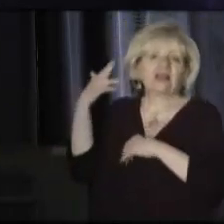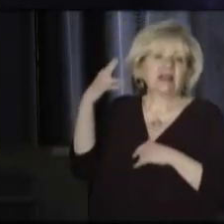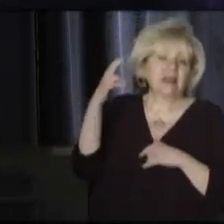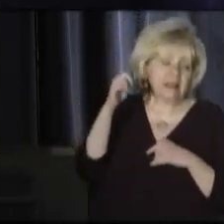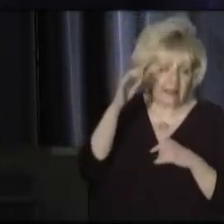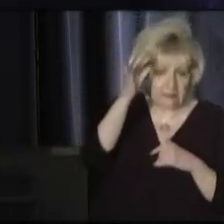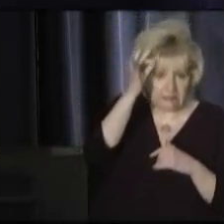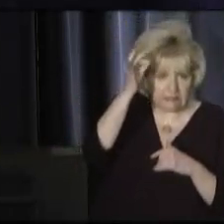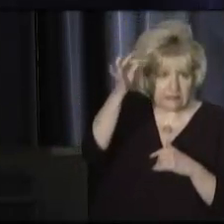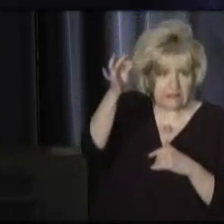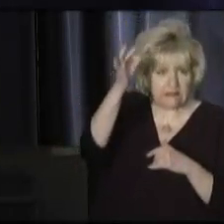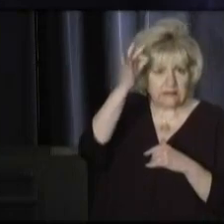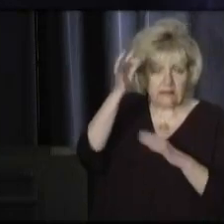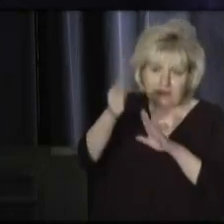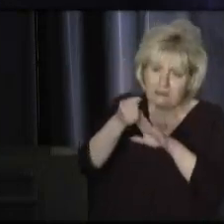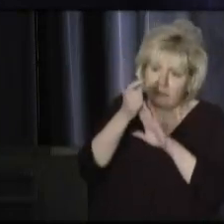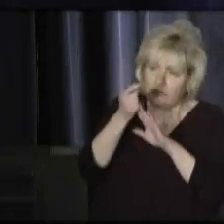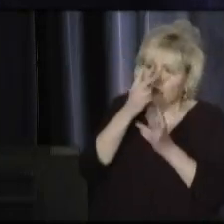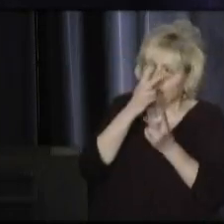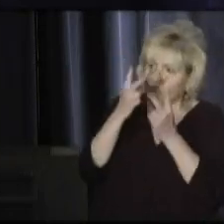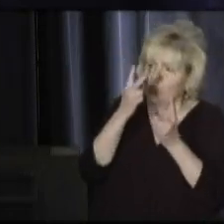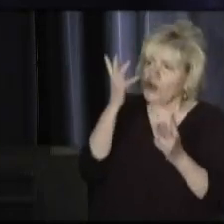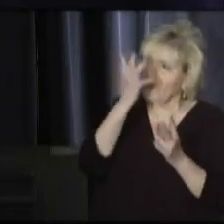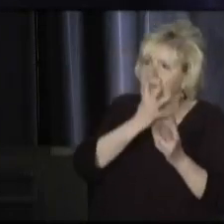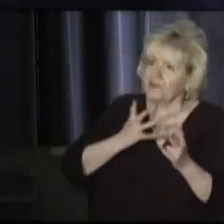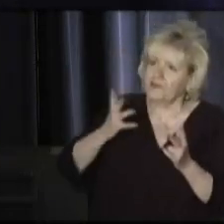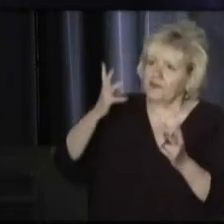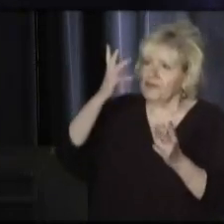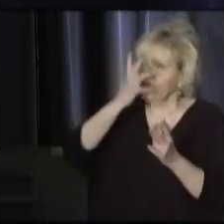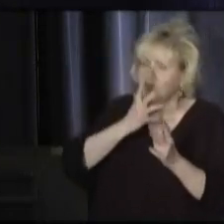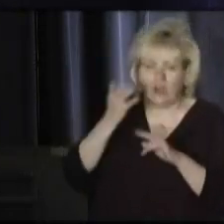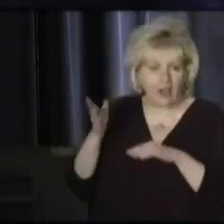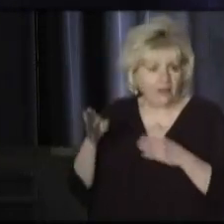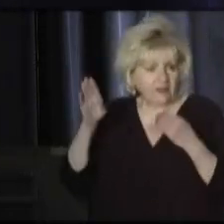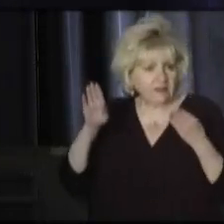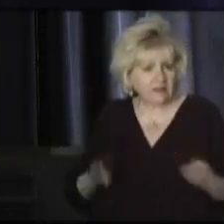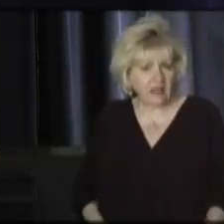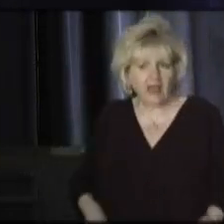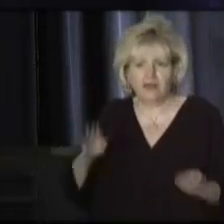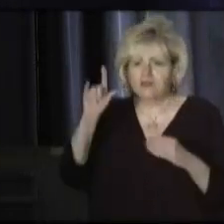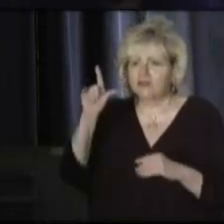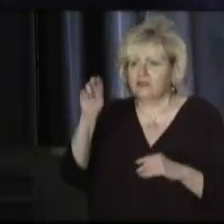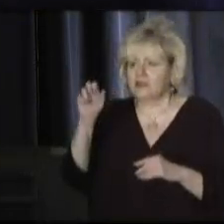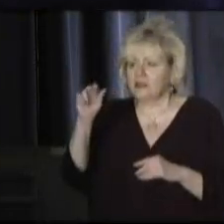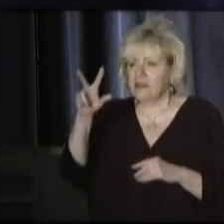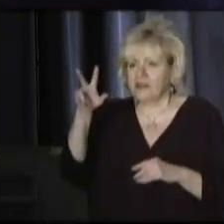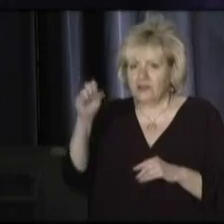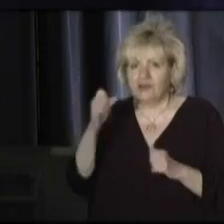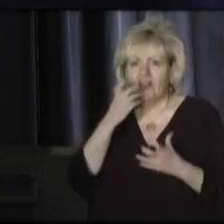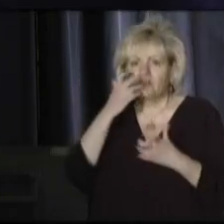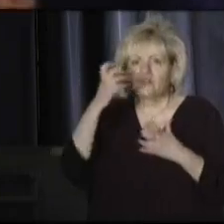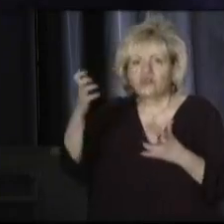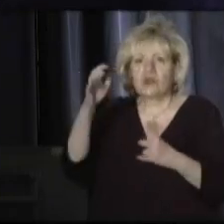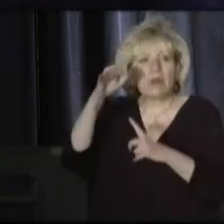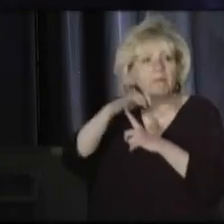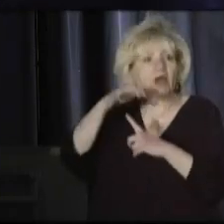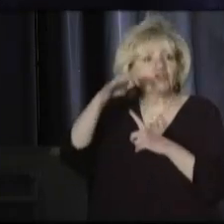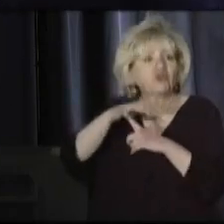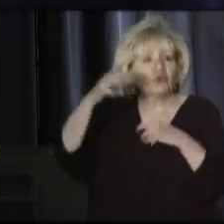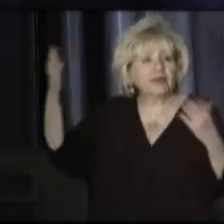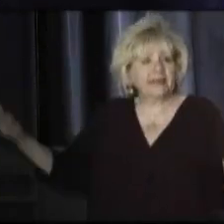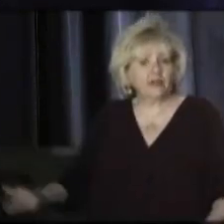open-mouthed smile, her dyed cobalt black hair backlit by sun. She wore a burgundy sweater in this